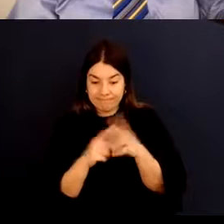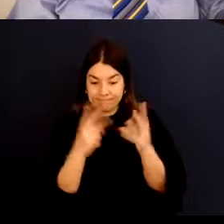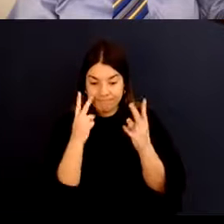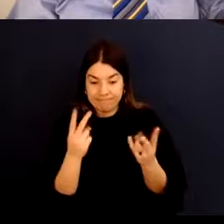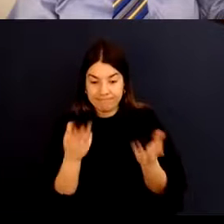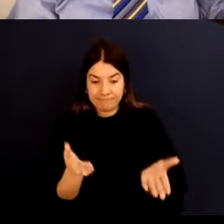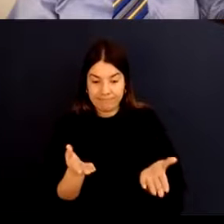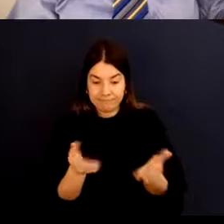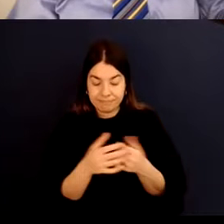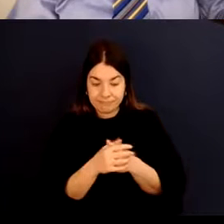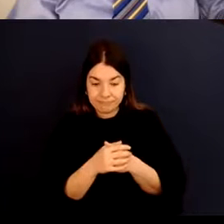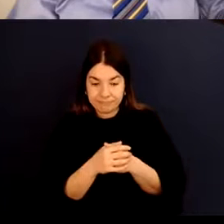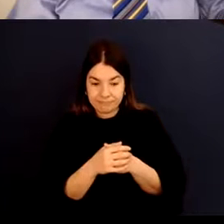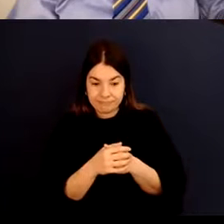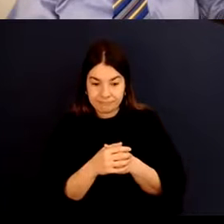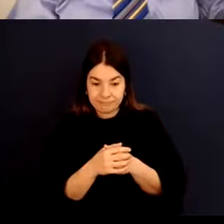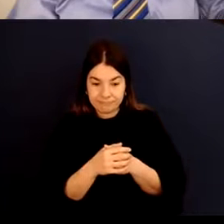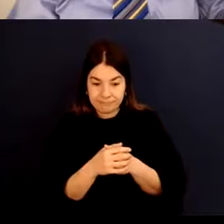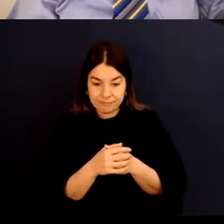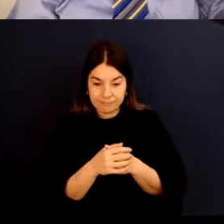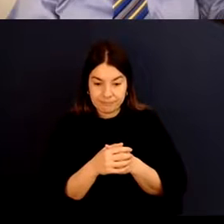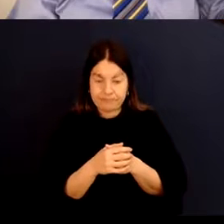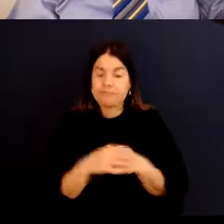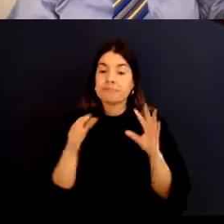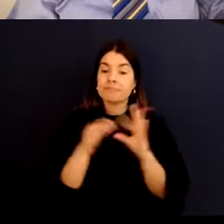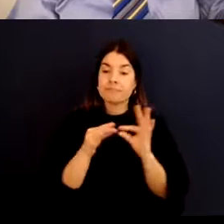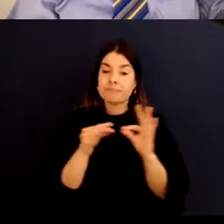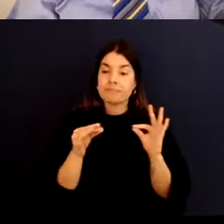I'm sorry. Yes, I can I, do that. Michael, are you with us? When I had my,